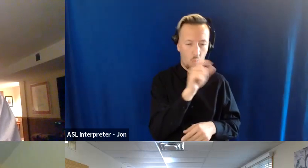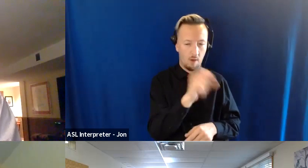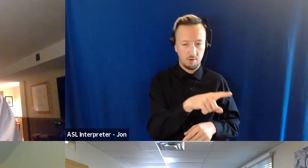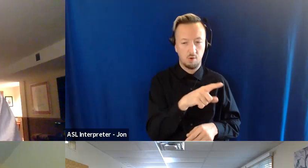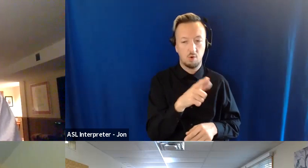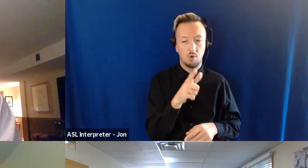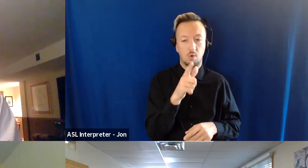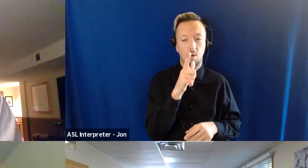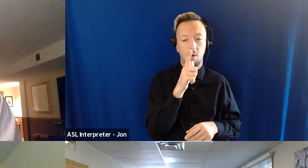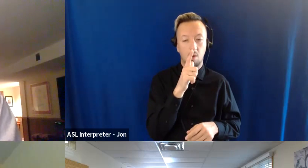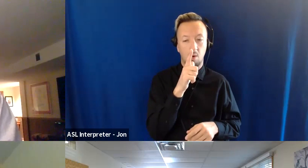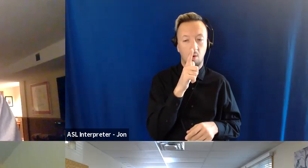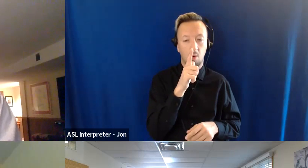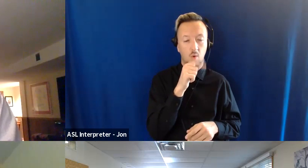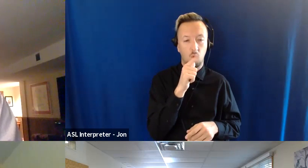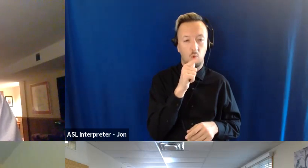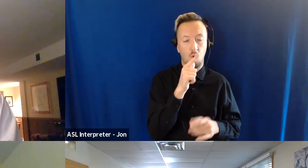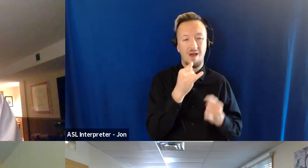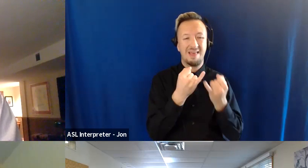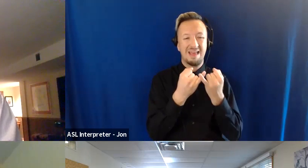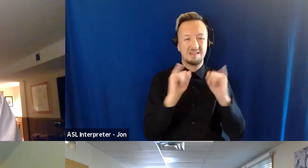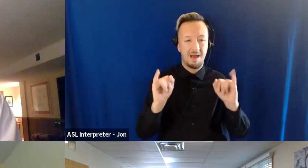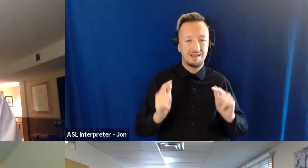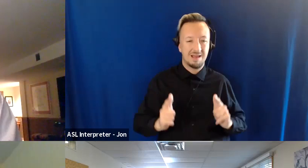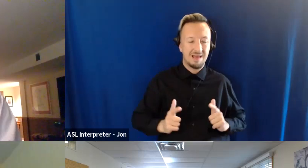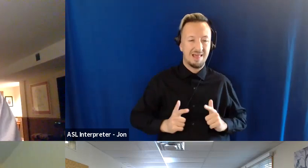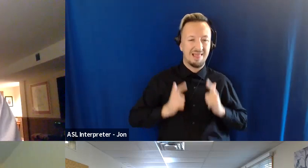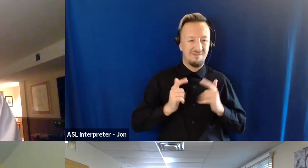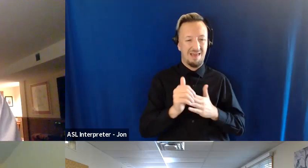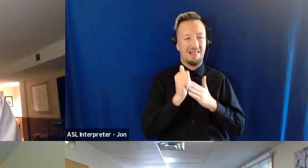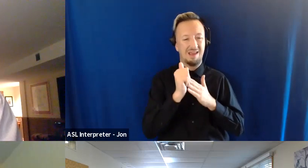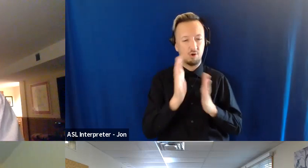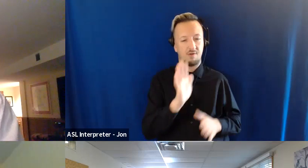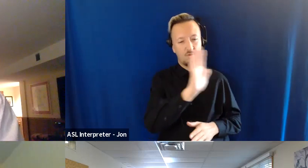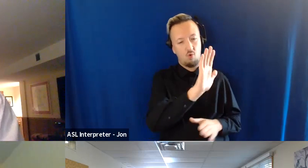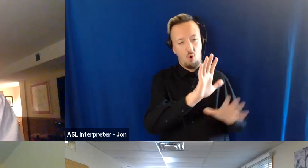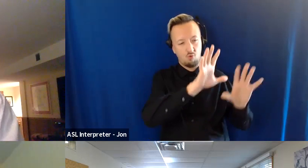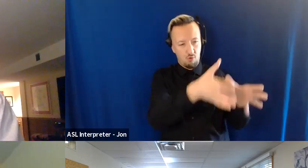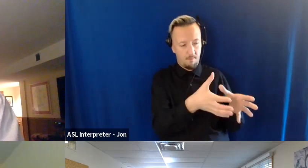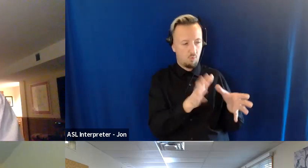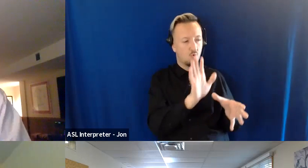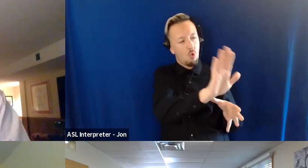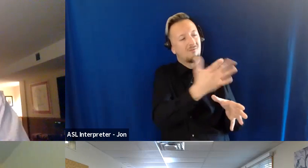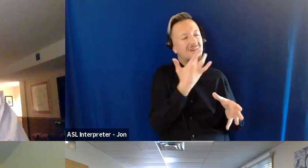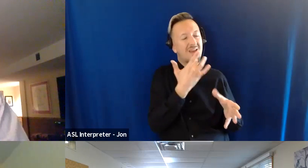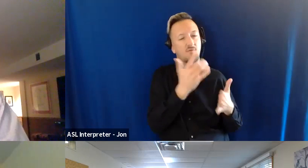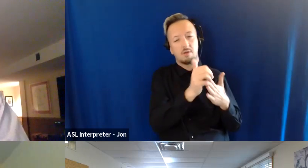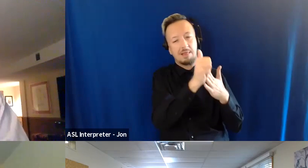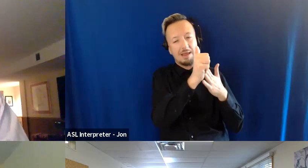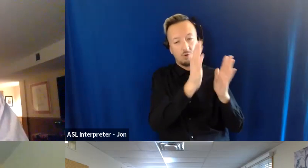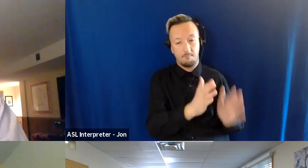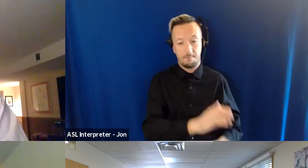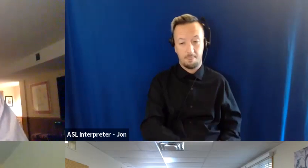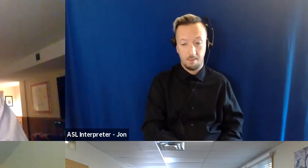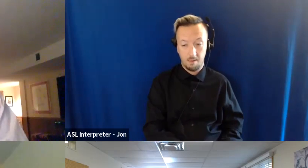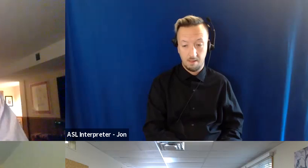are the independent living leaders of your generation? And if you want to share your favorite, we'd love to hear it.